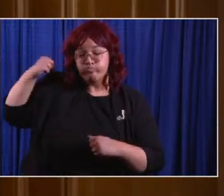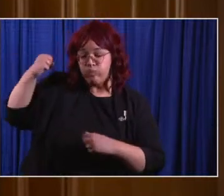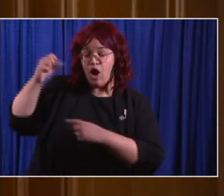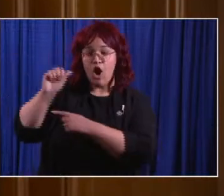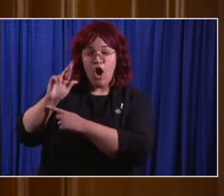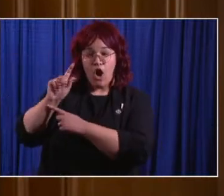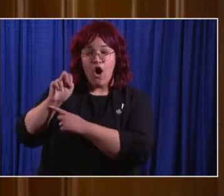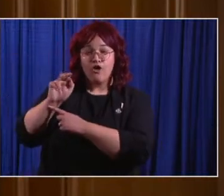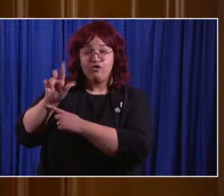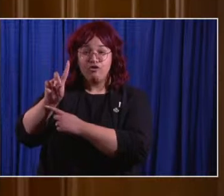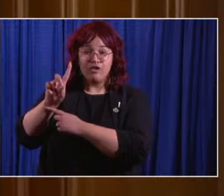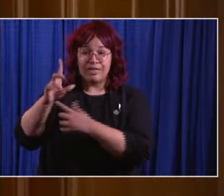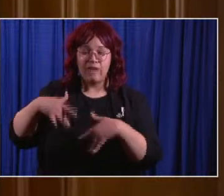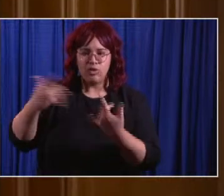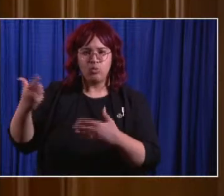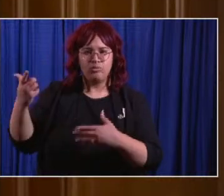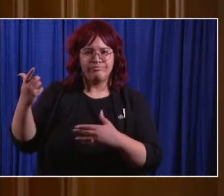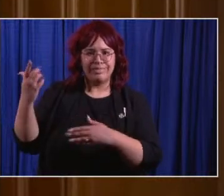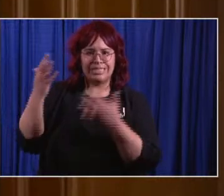require vaccination.